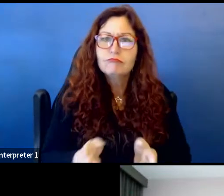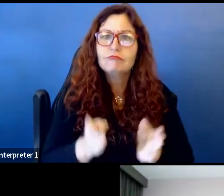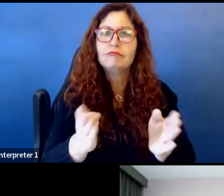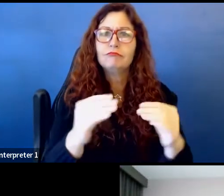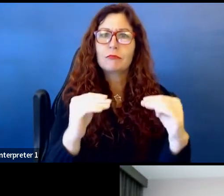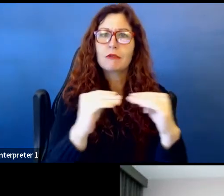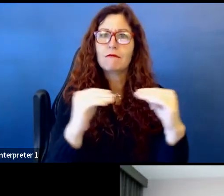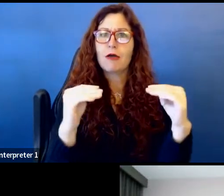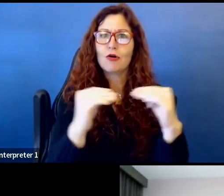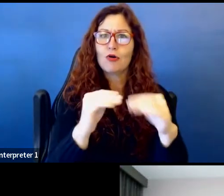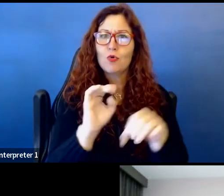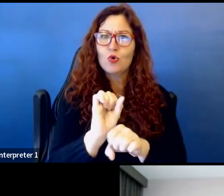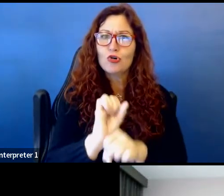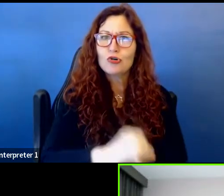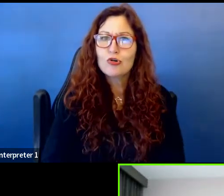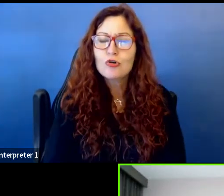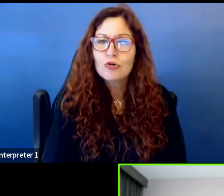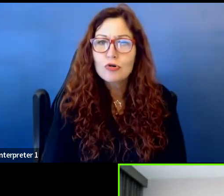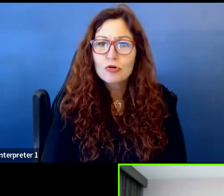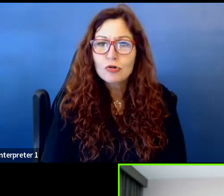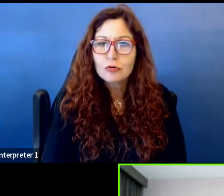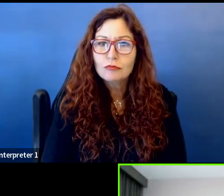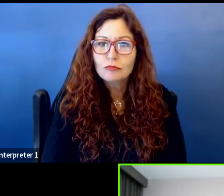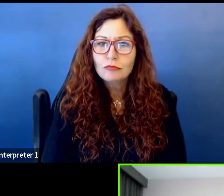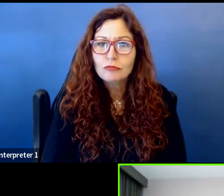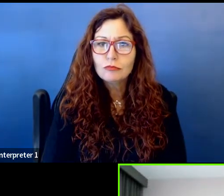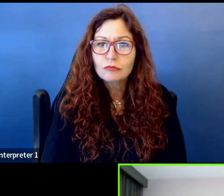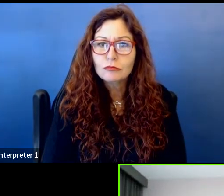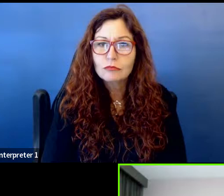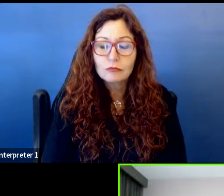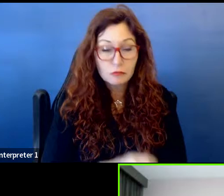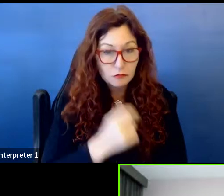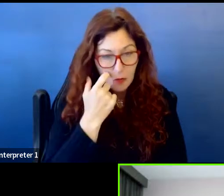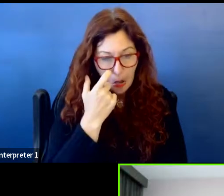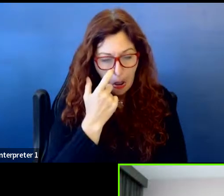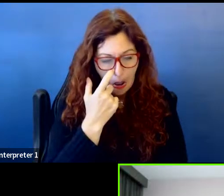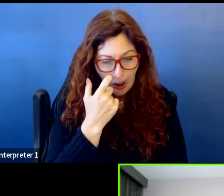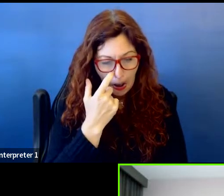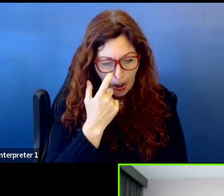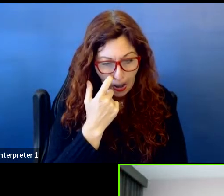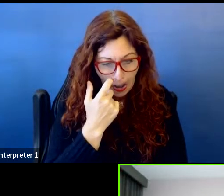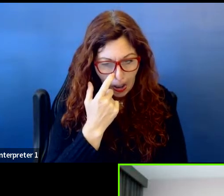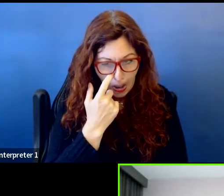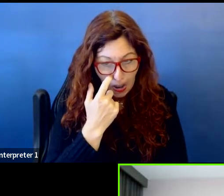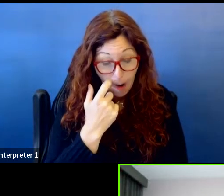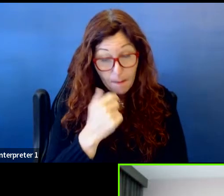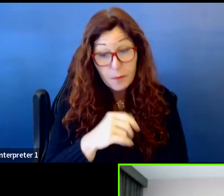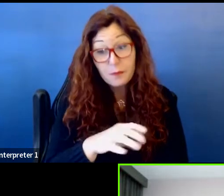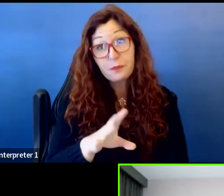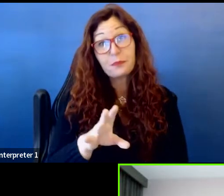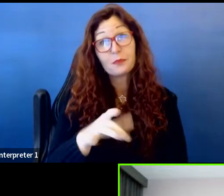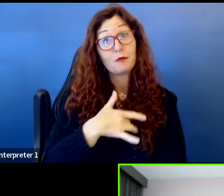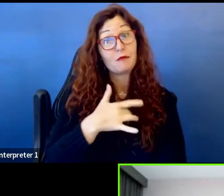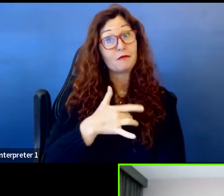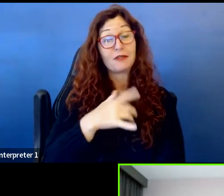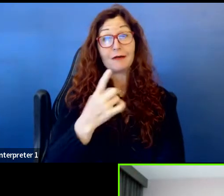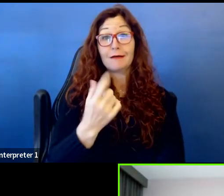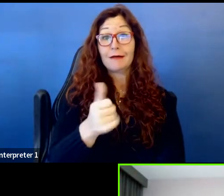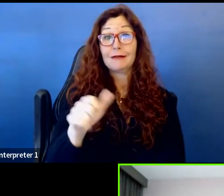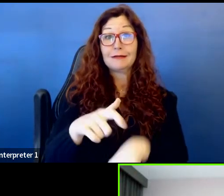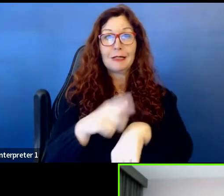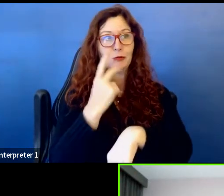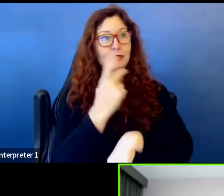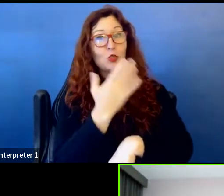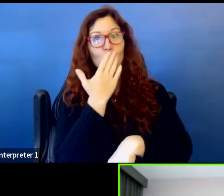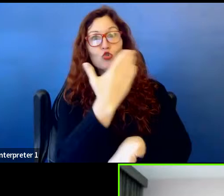industry well we found that highlighting good examples uh really provides